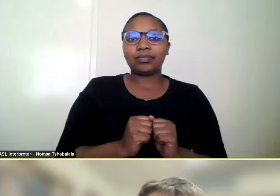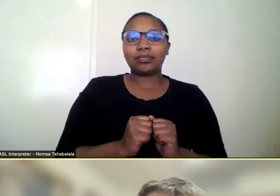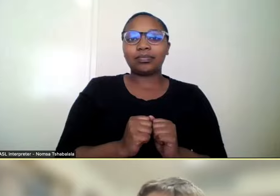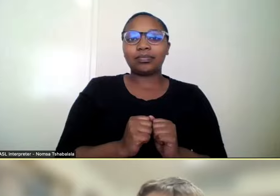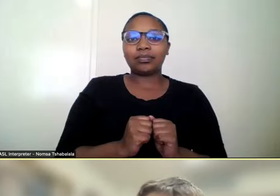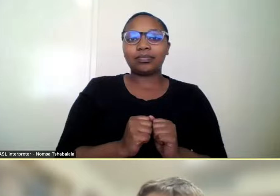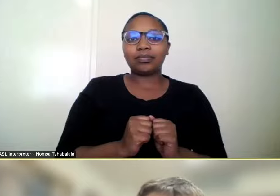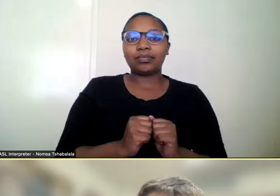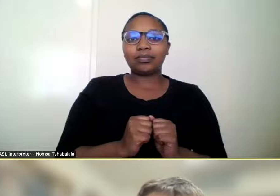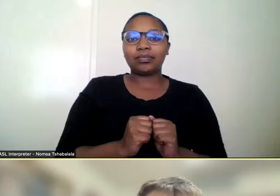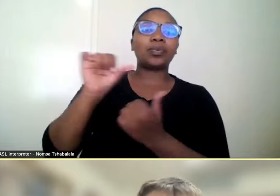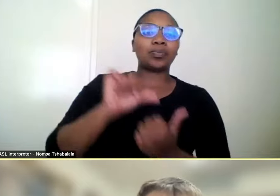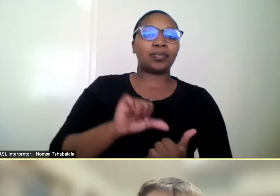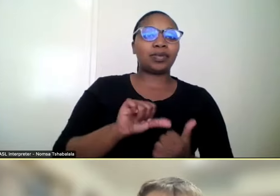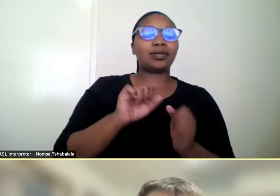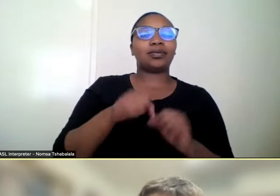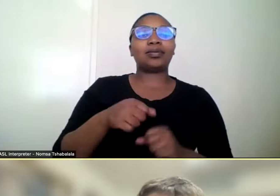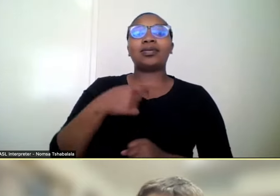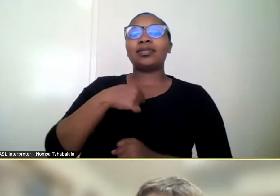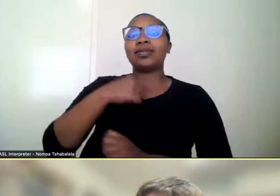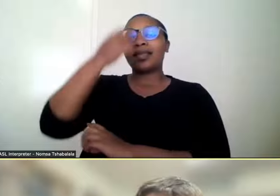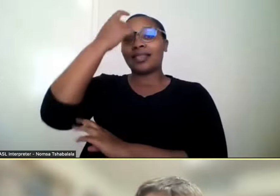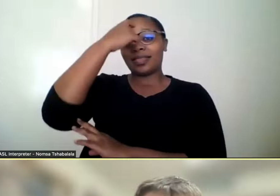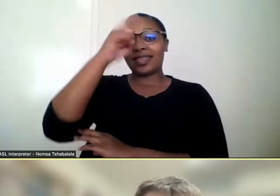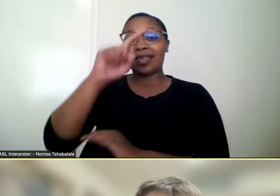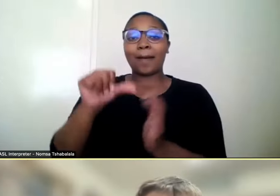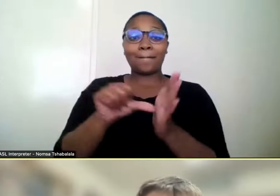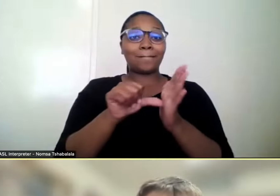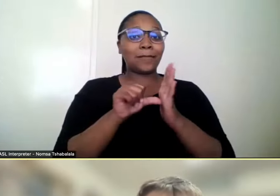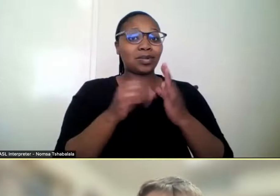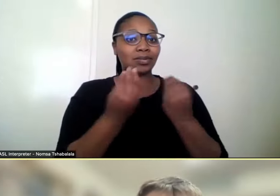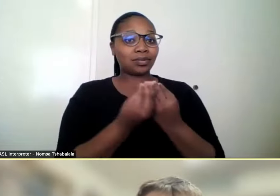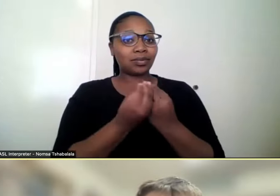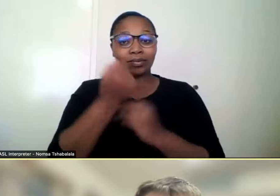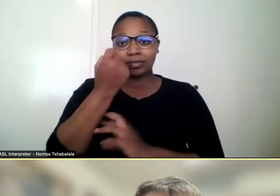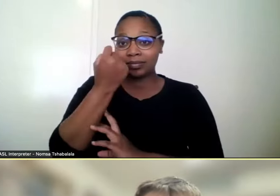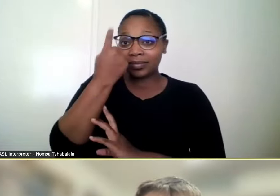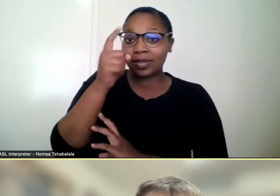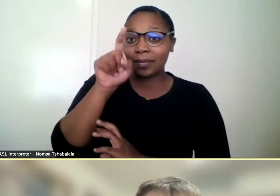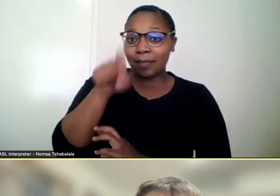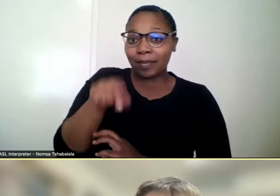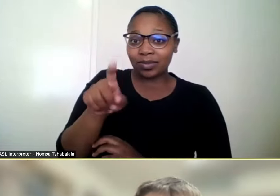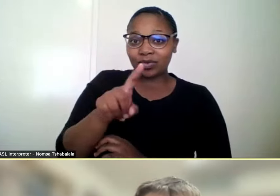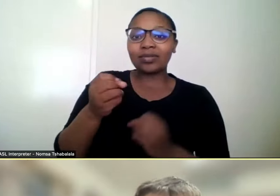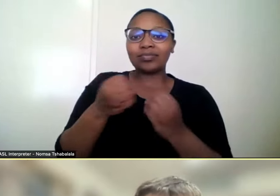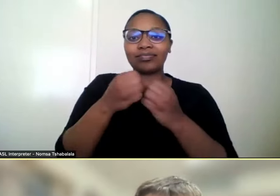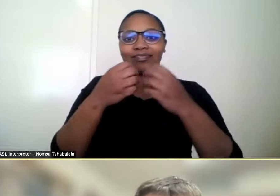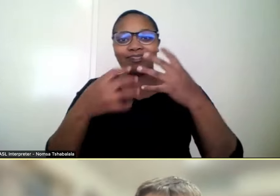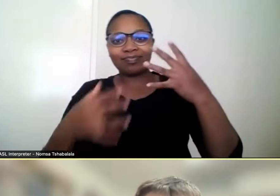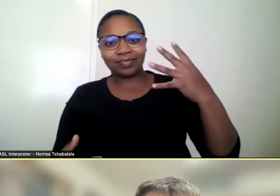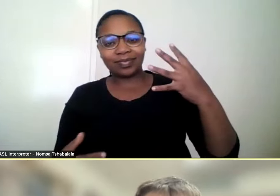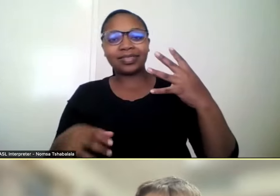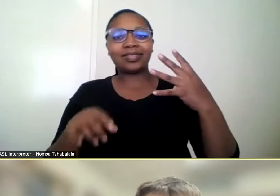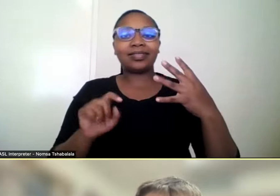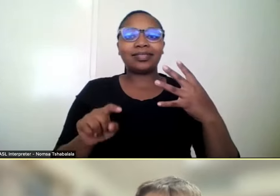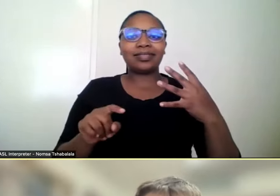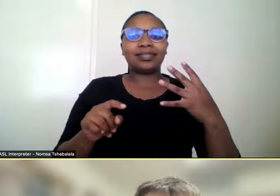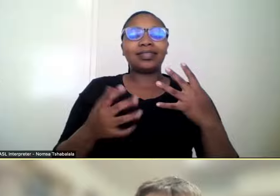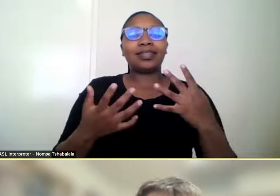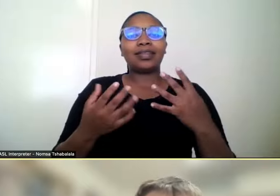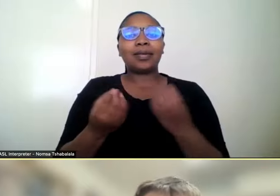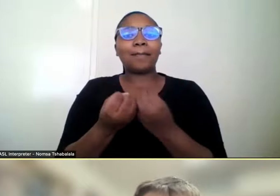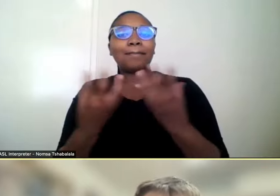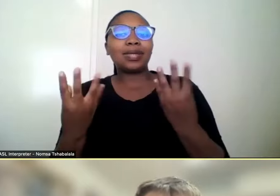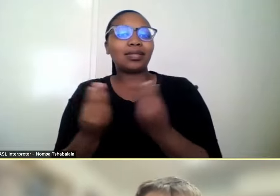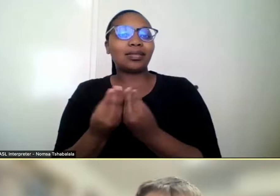the important thing to understand is that we know many of these mutations. This variant contains many mutations that we're not familiar with, but based on what we